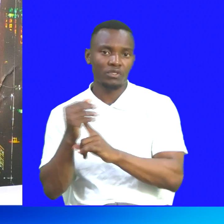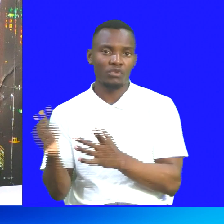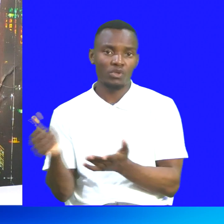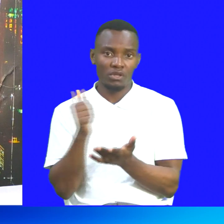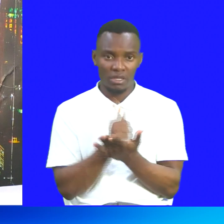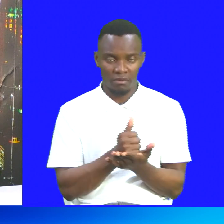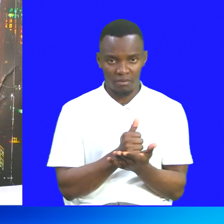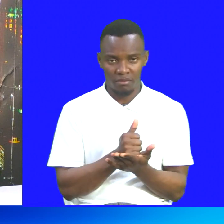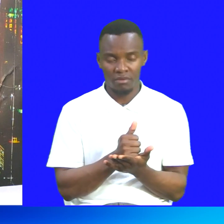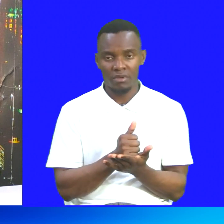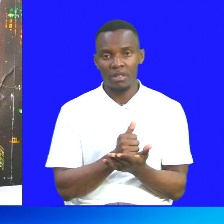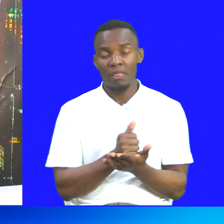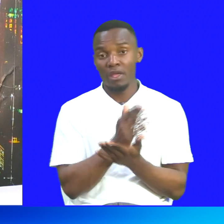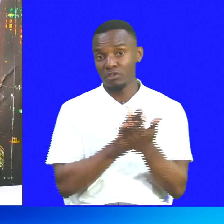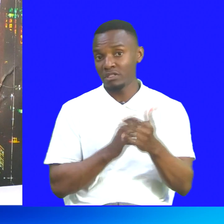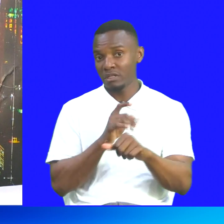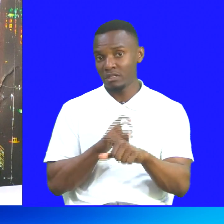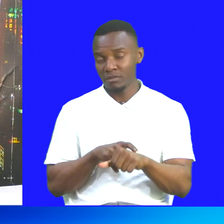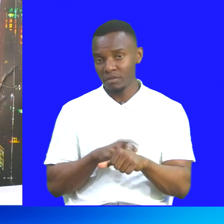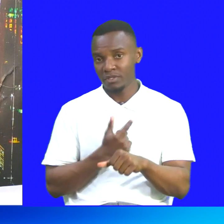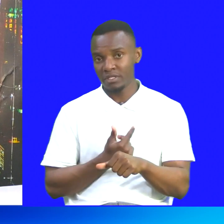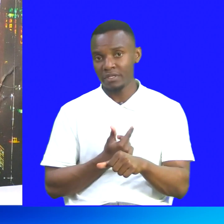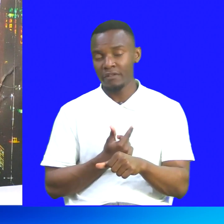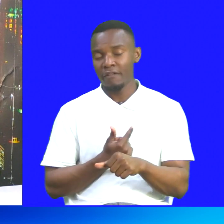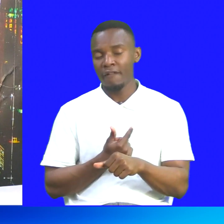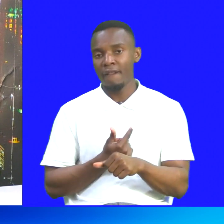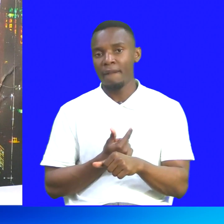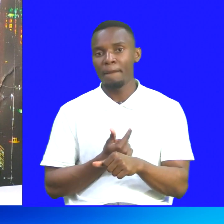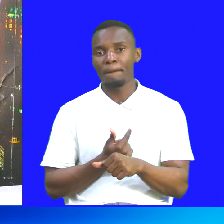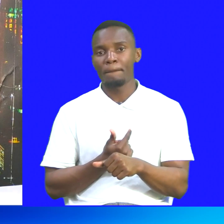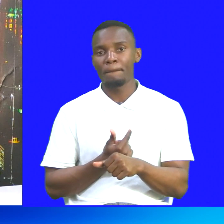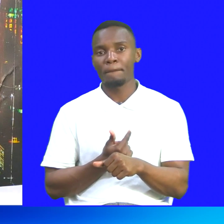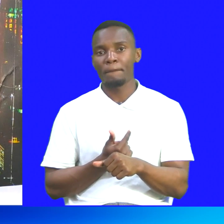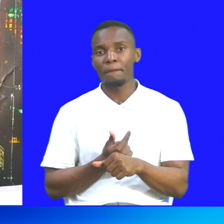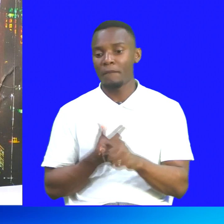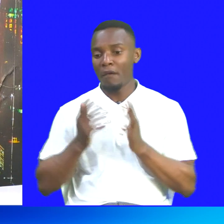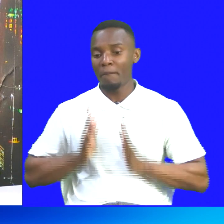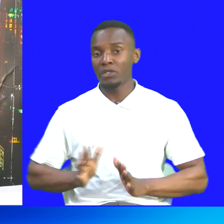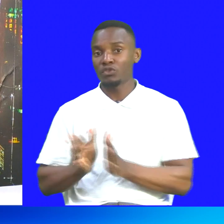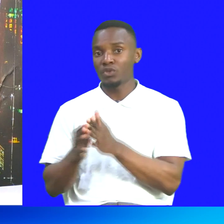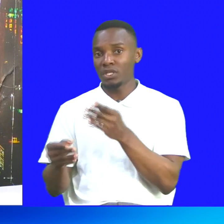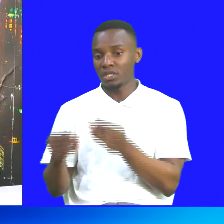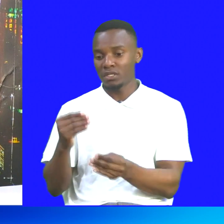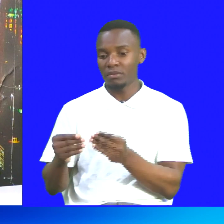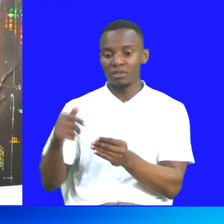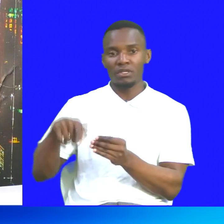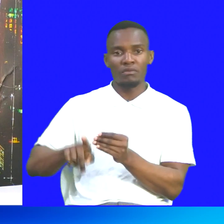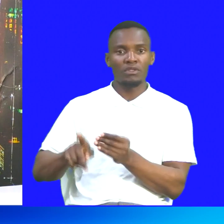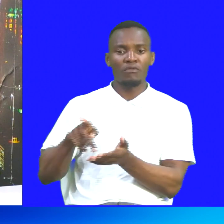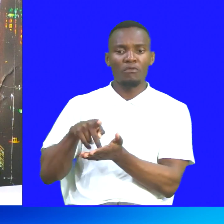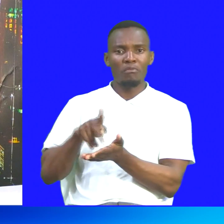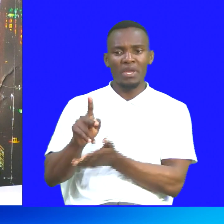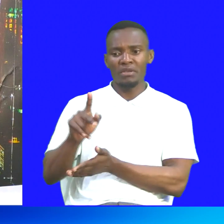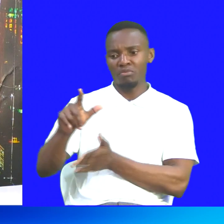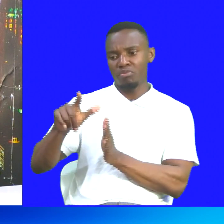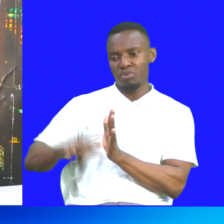employment. In some cases, you may find that people with disabilities are paid less